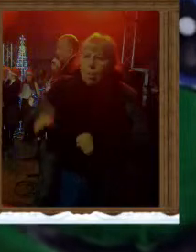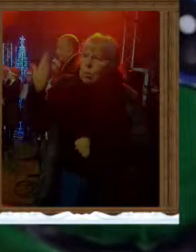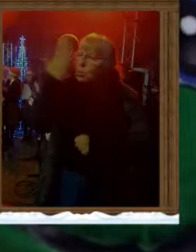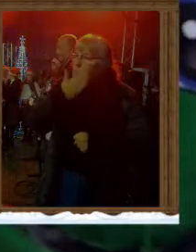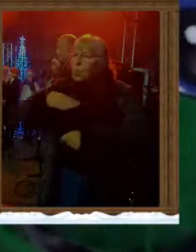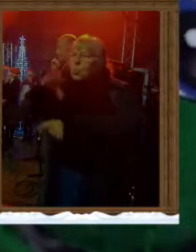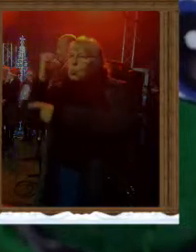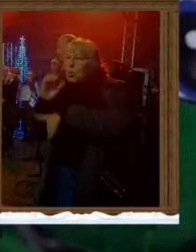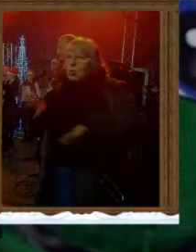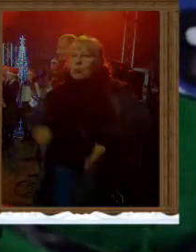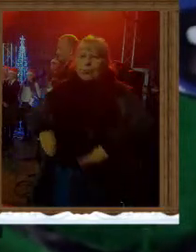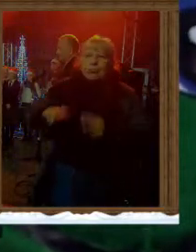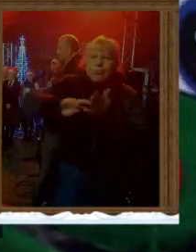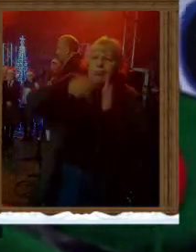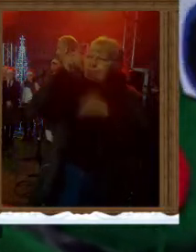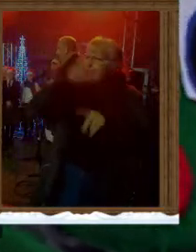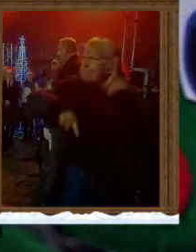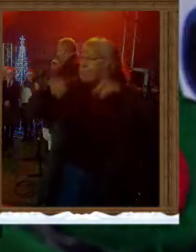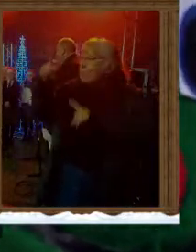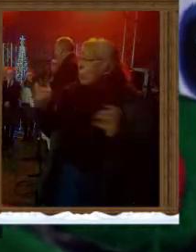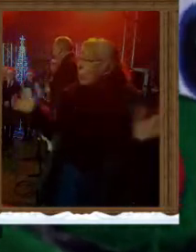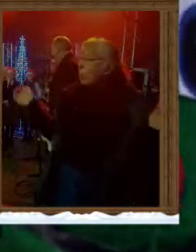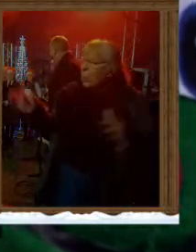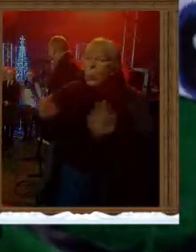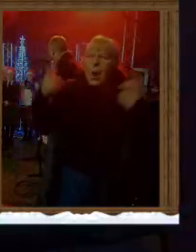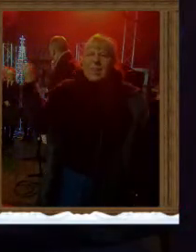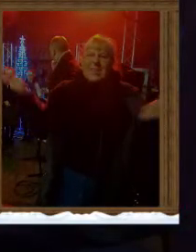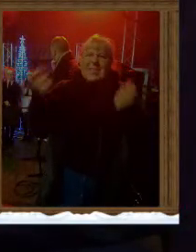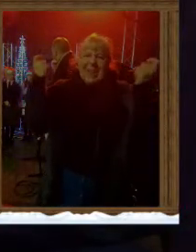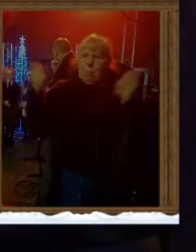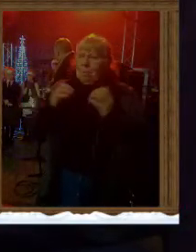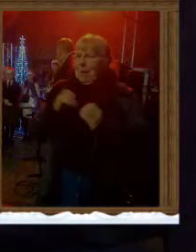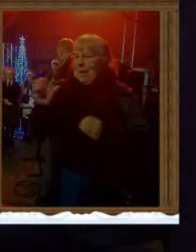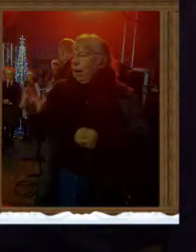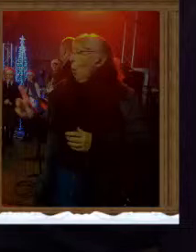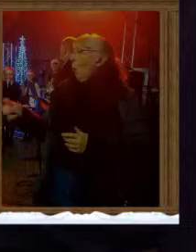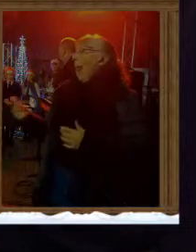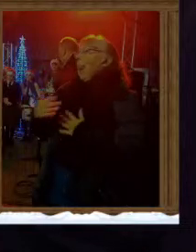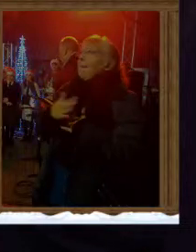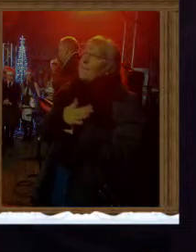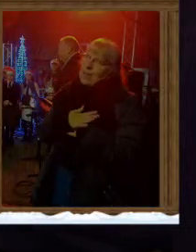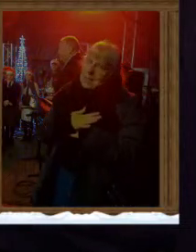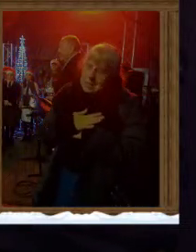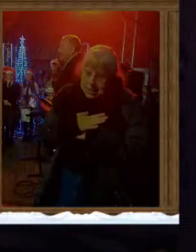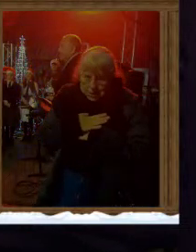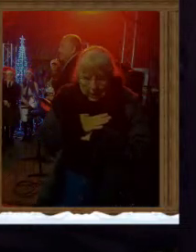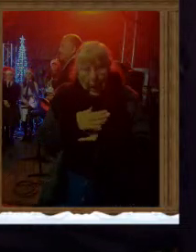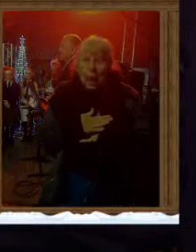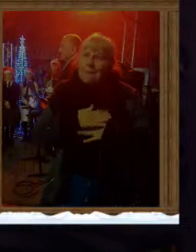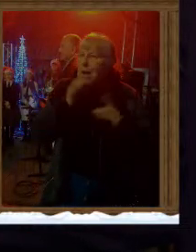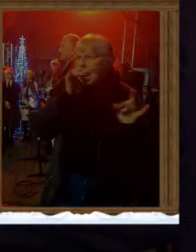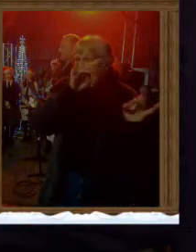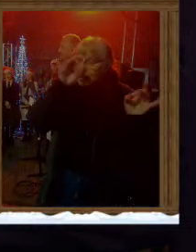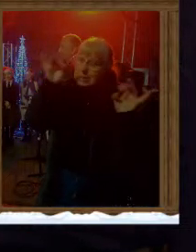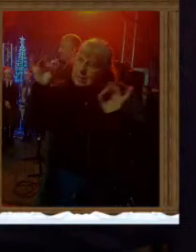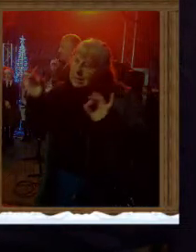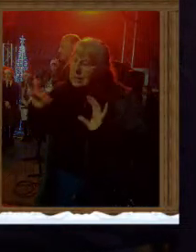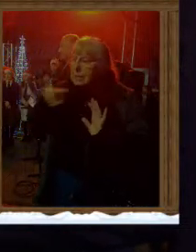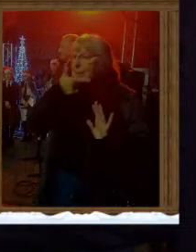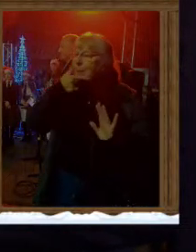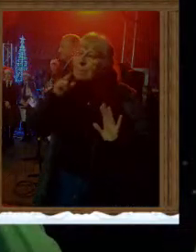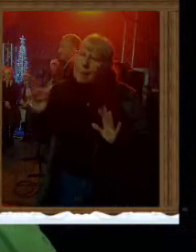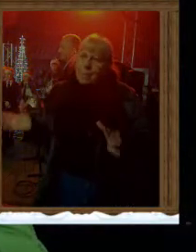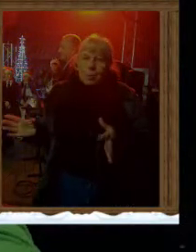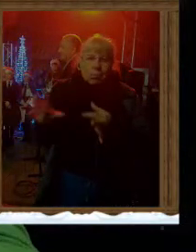youth organisations, and we all come here and celebrate Ballyclare. I love it. I love all the lights. I love how people just come together